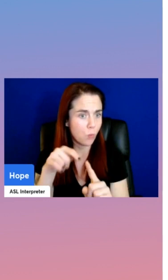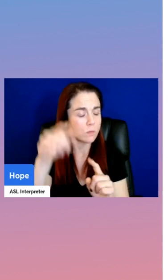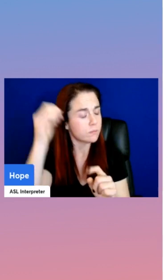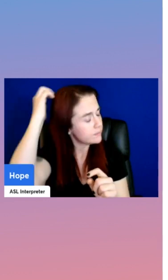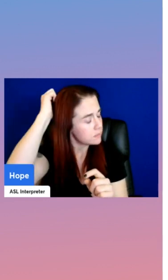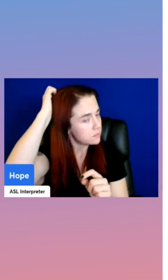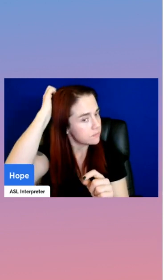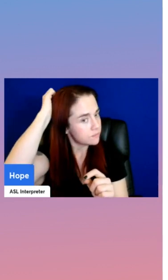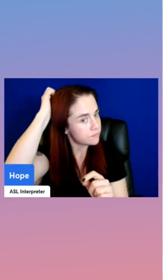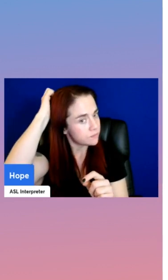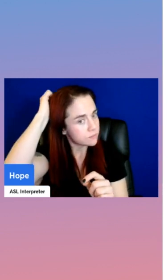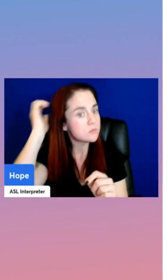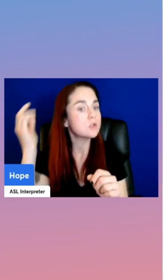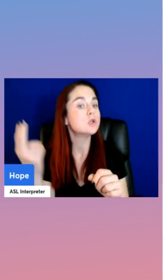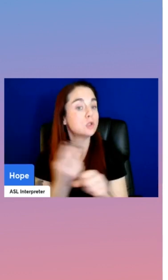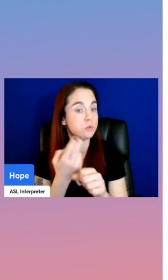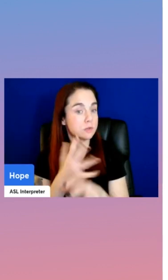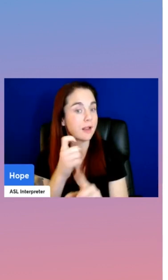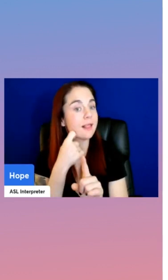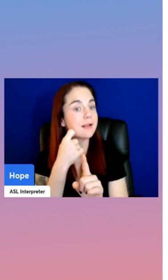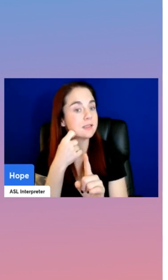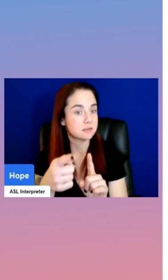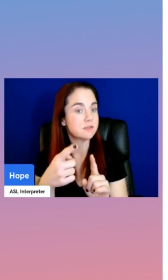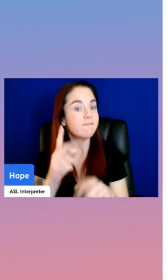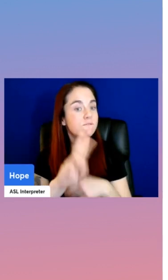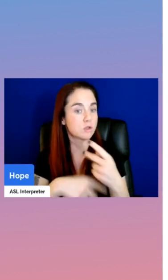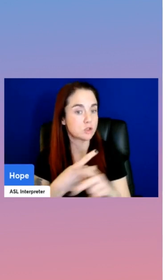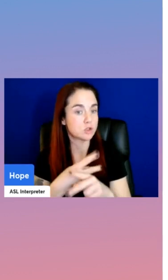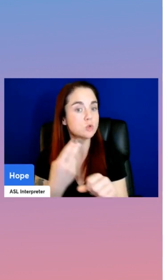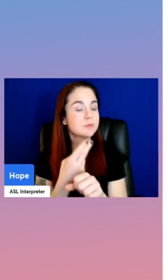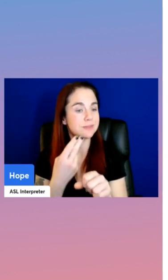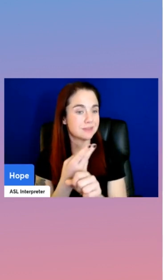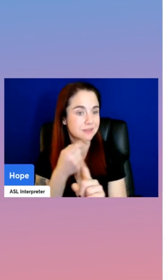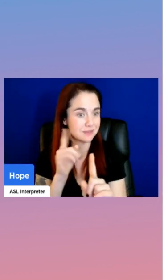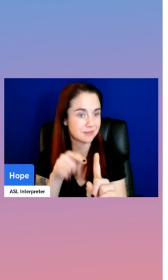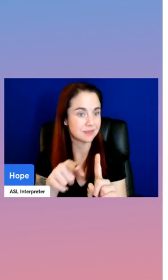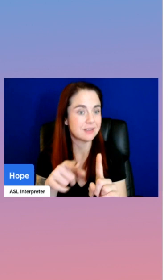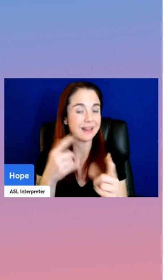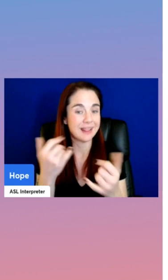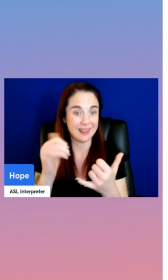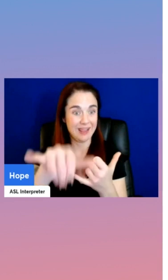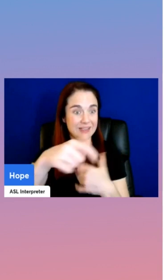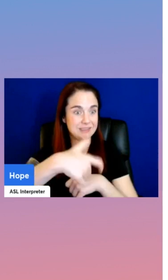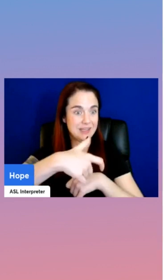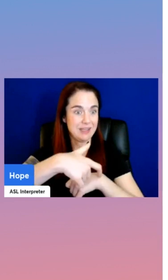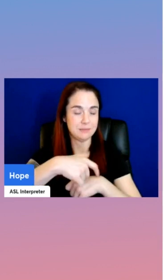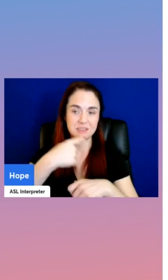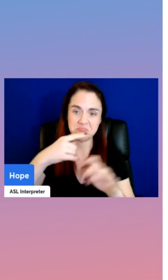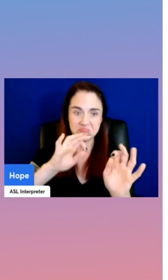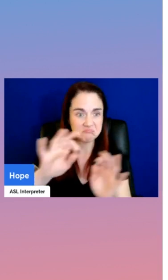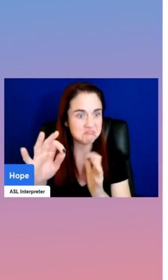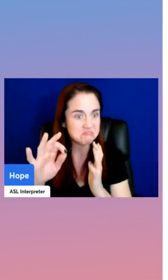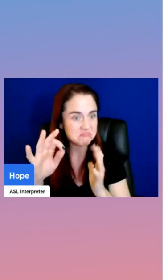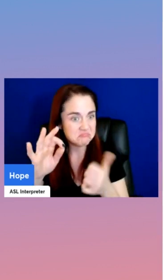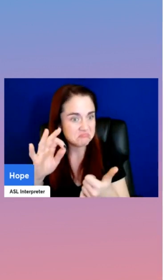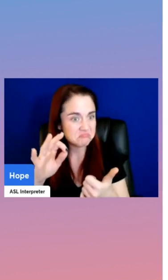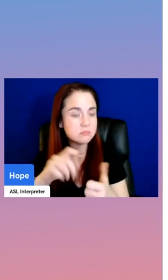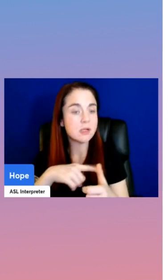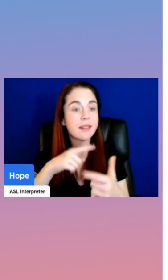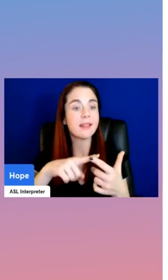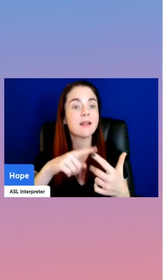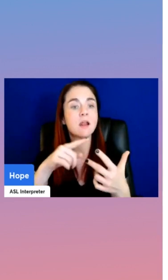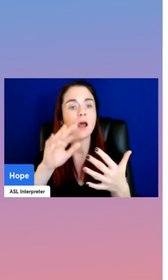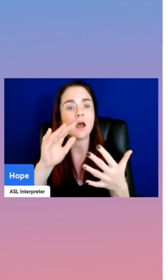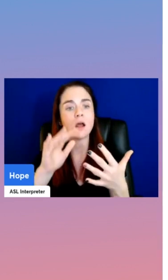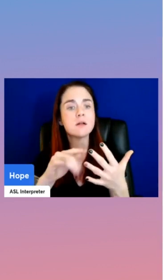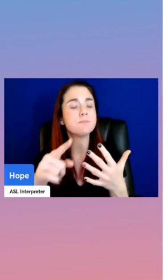We used the latest version from HCP Packer Registry using the data source, and this time it told us that everything was fine. Then we used